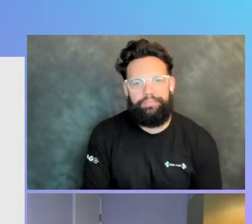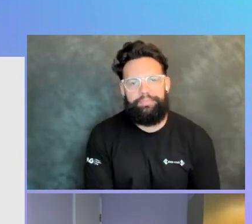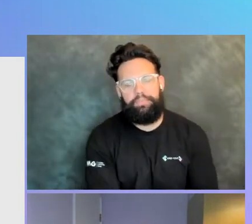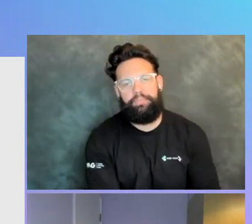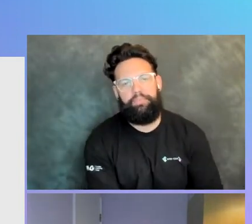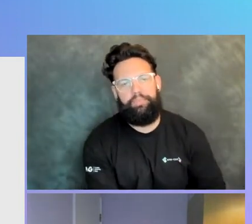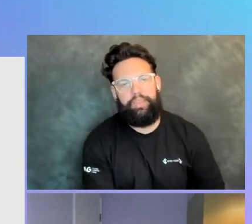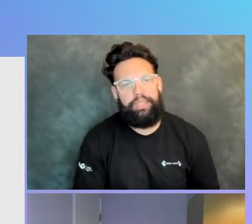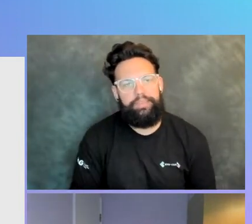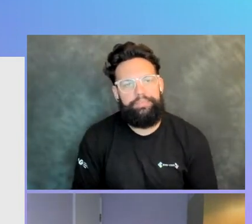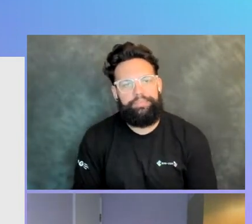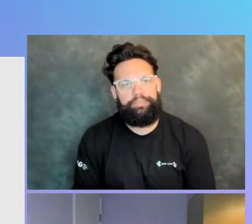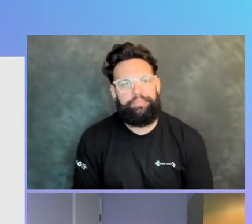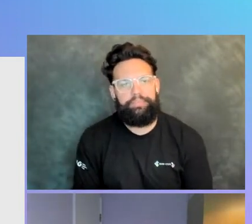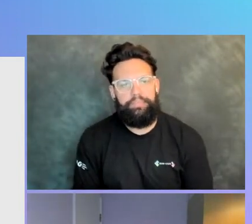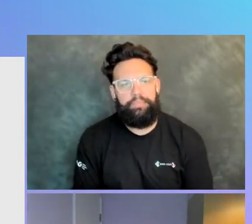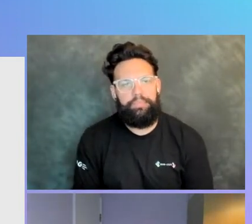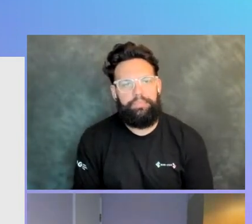call.